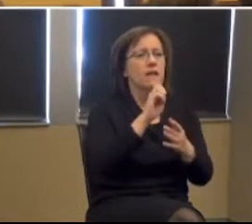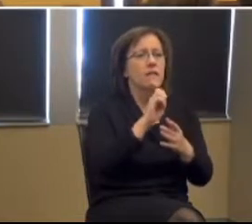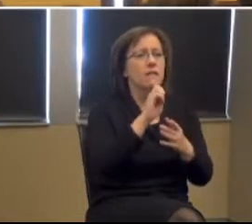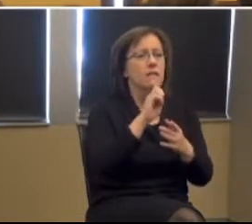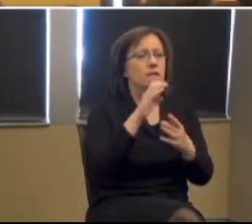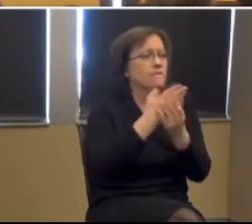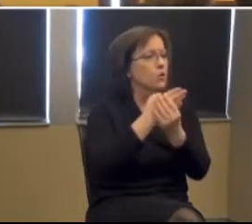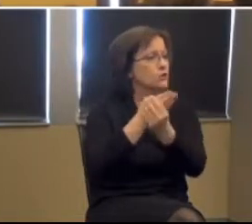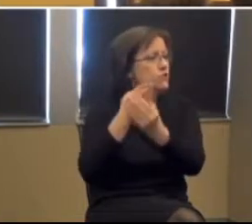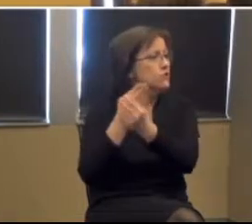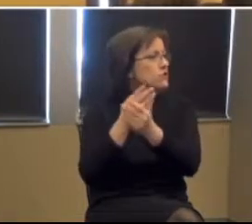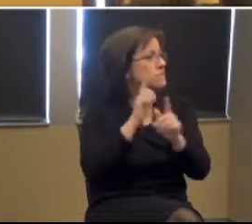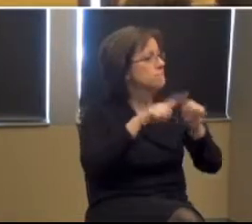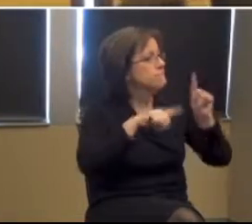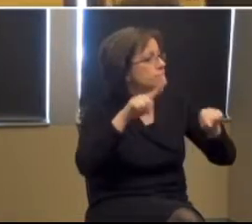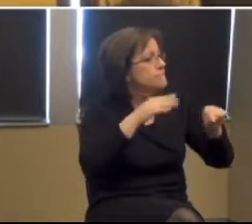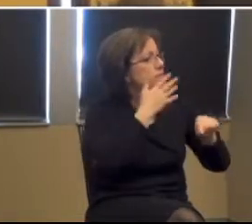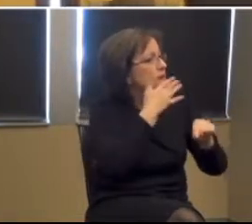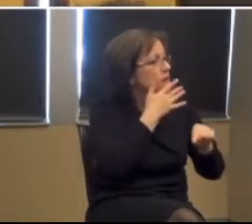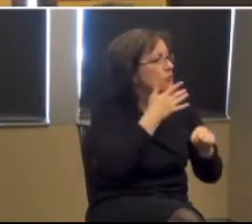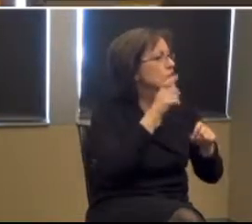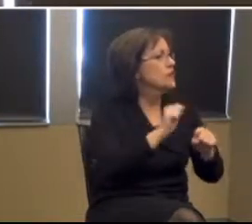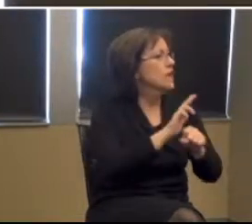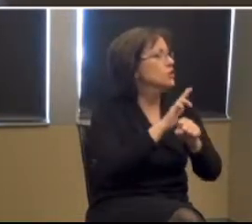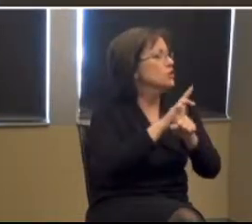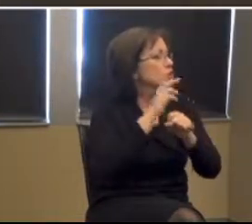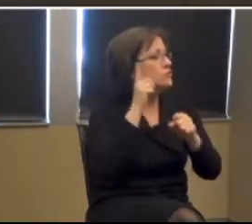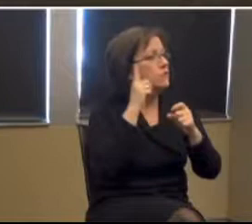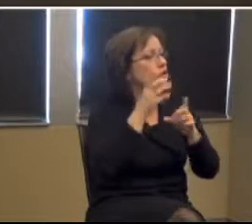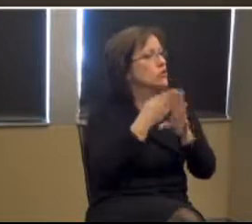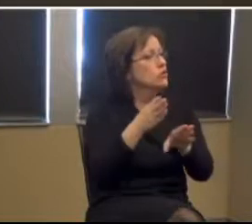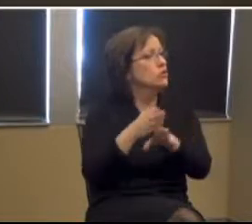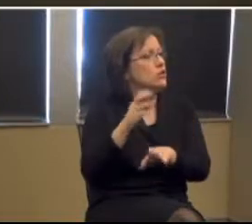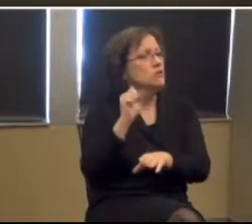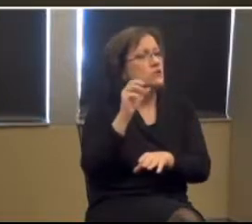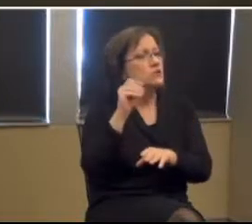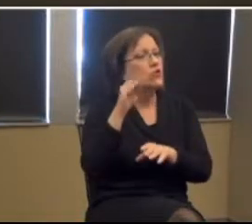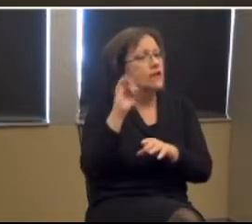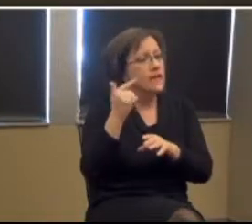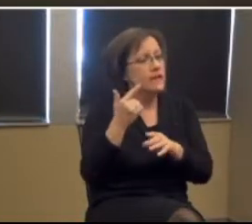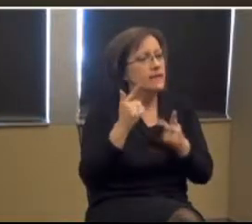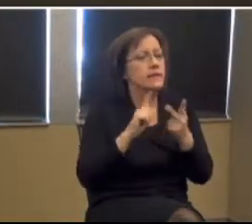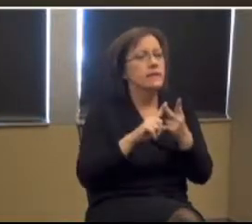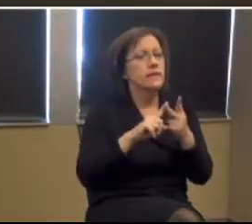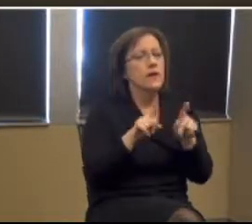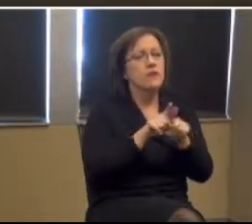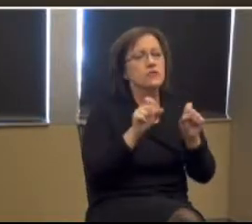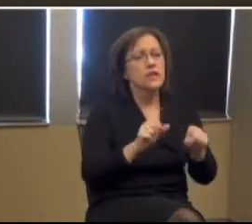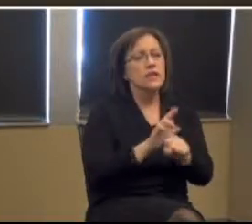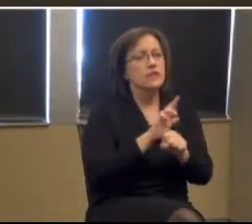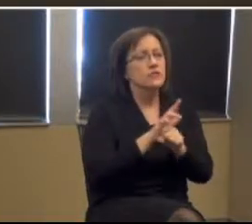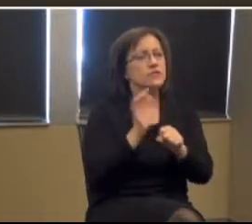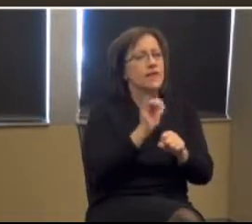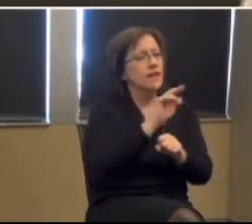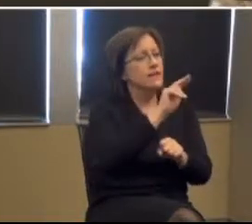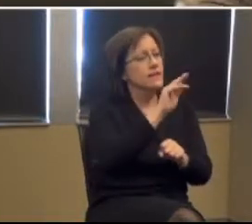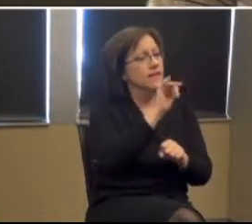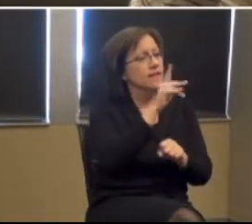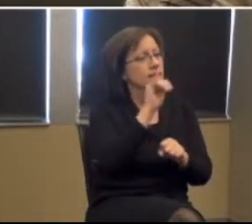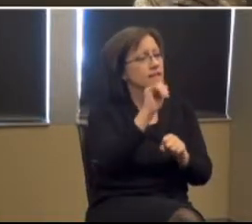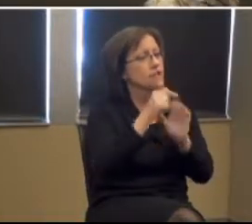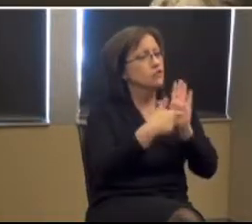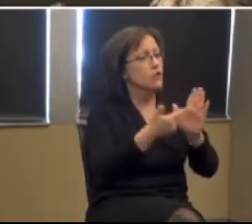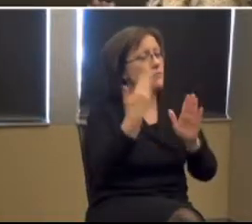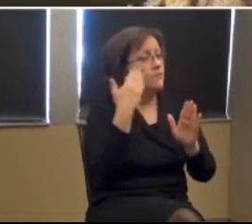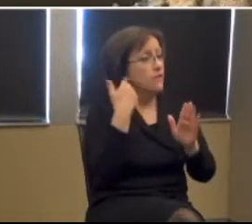you could use for a sorting task very easily. You could also use these, like Nikki showed before, for your system